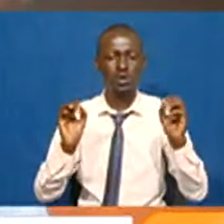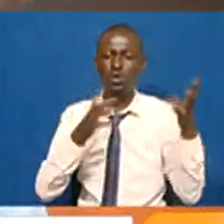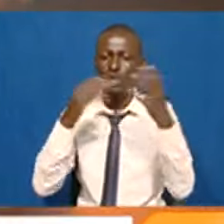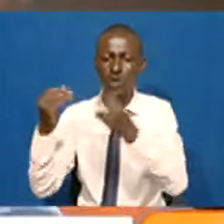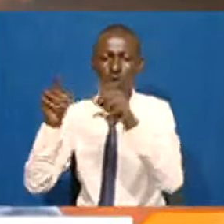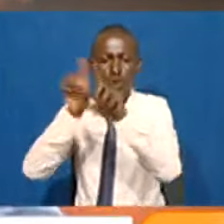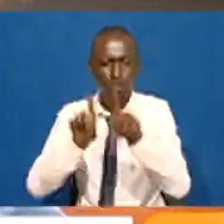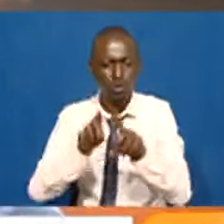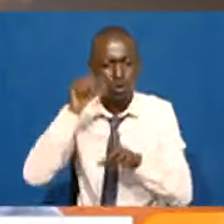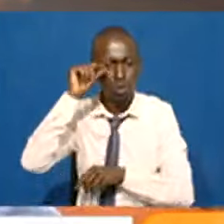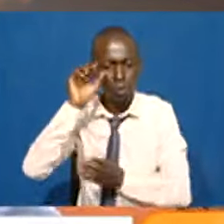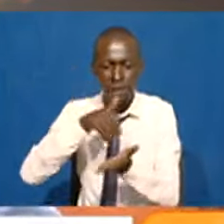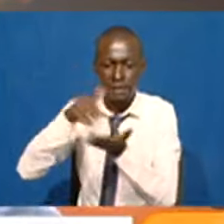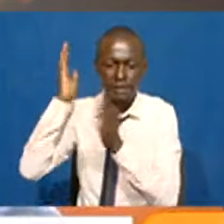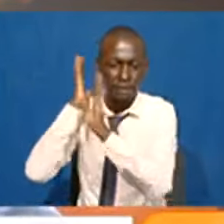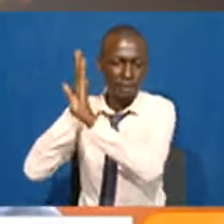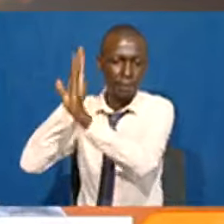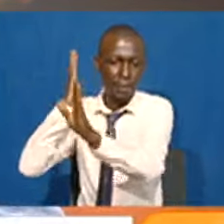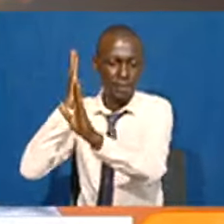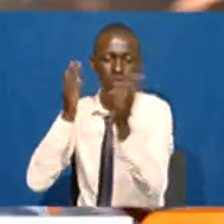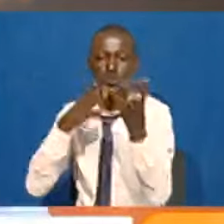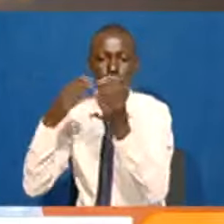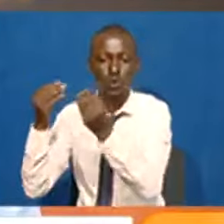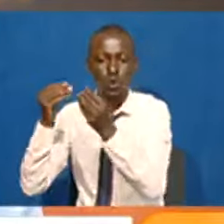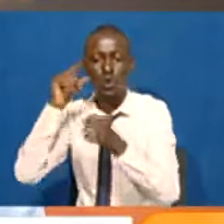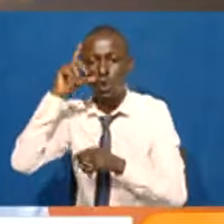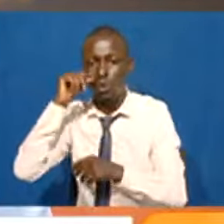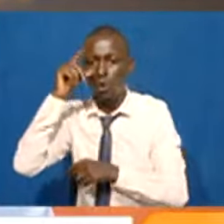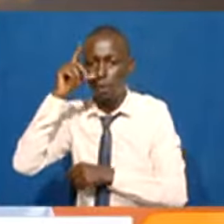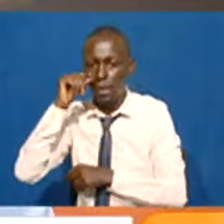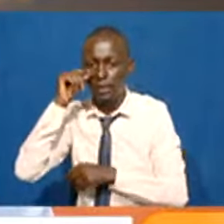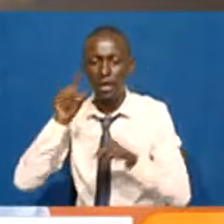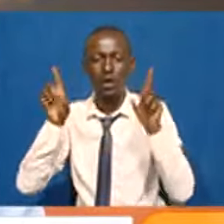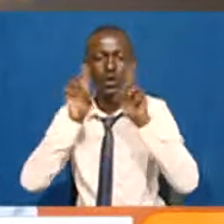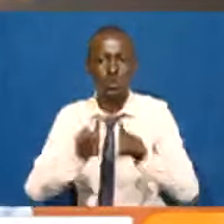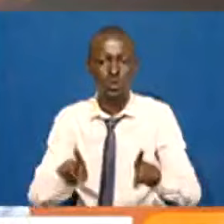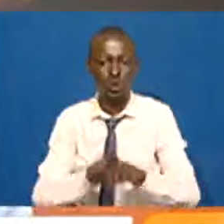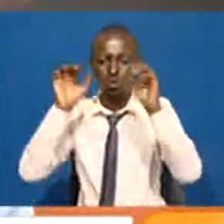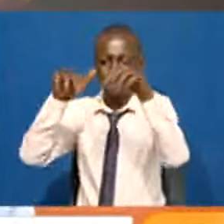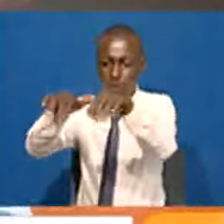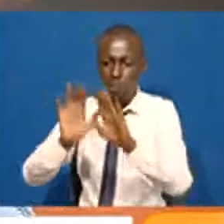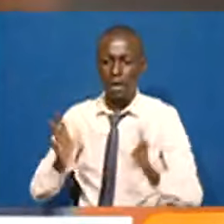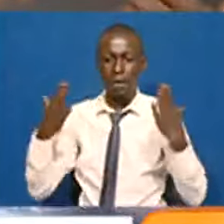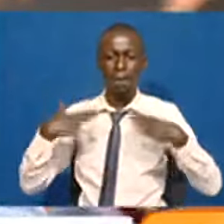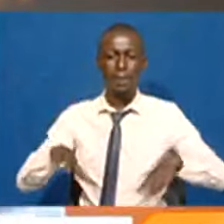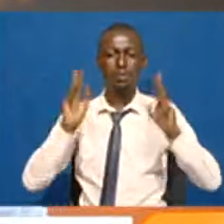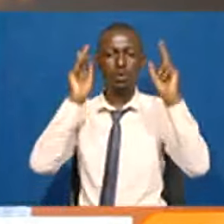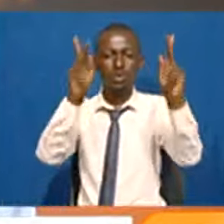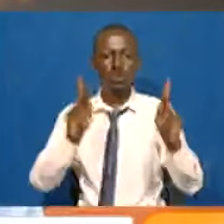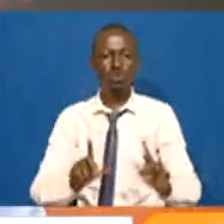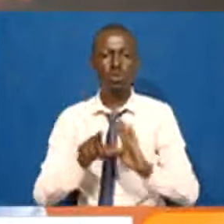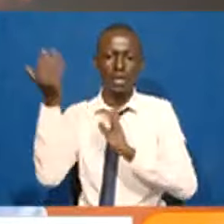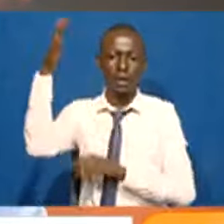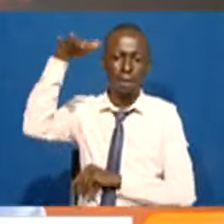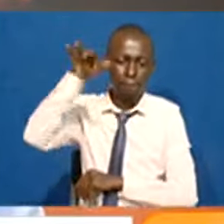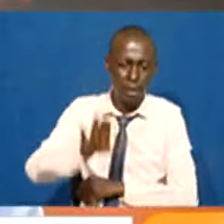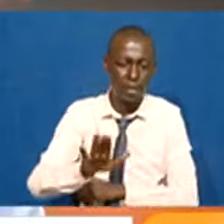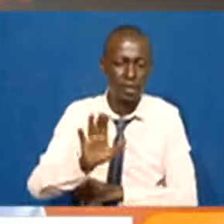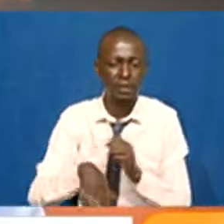We send a bus 33-seater to Mombasa and we go to Bari in Kisumu and we take them back. Okay.